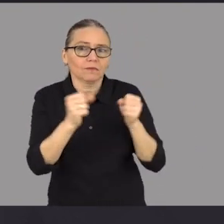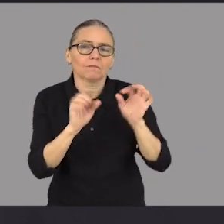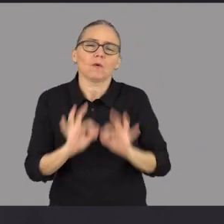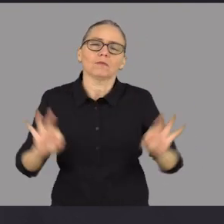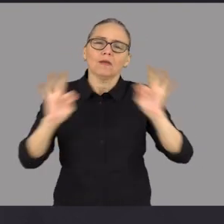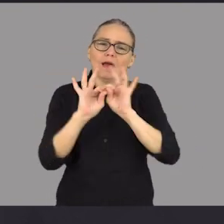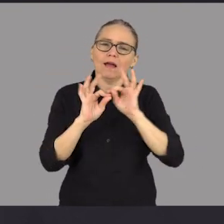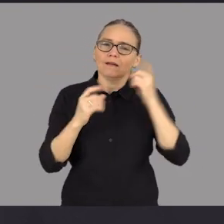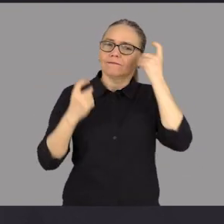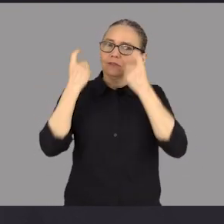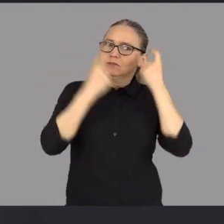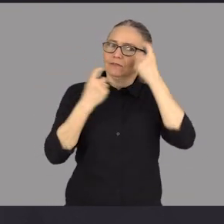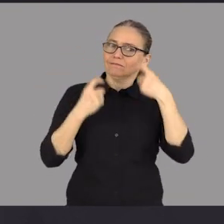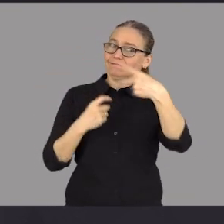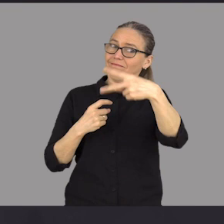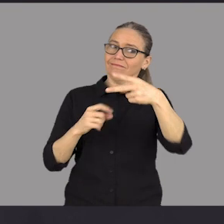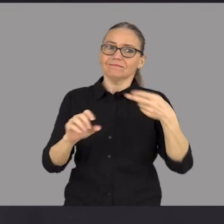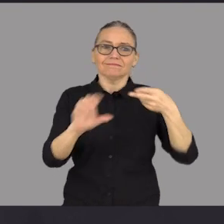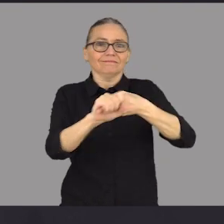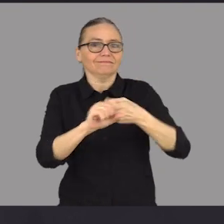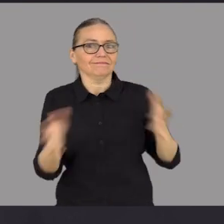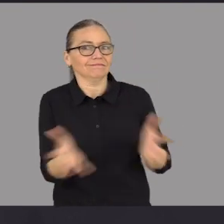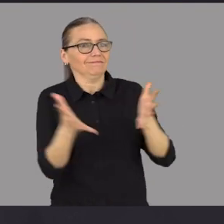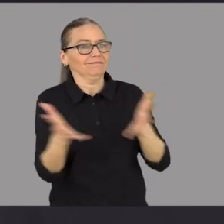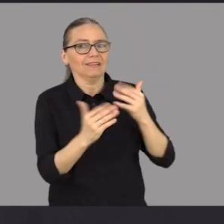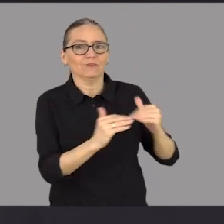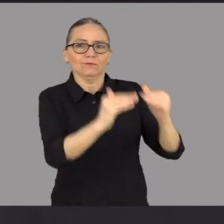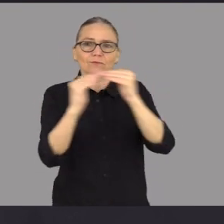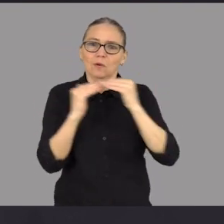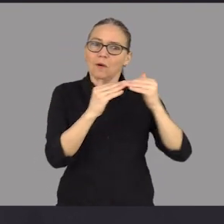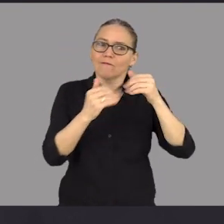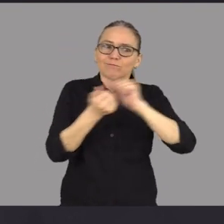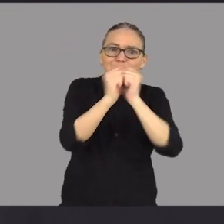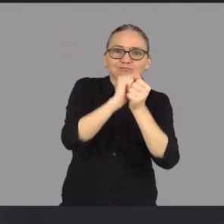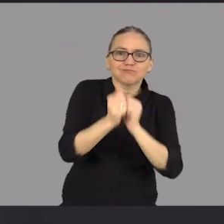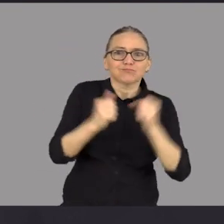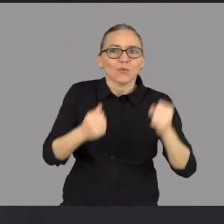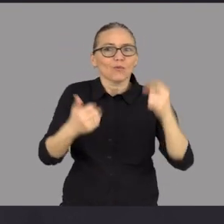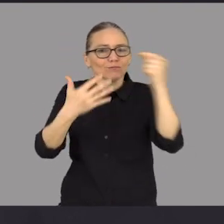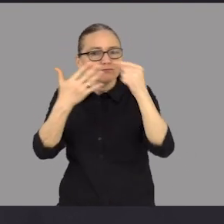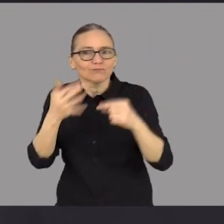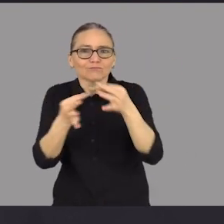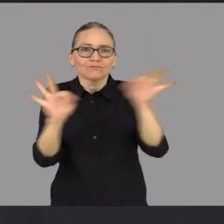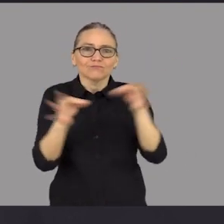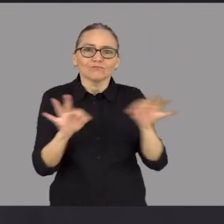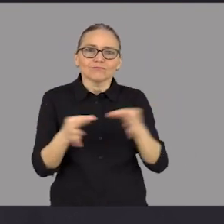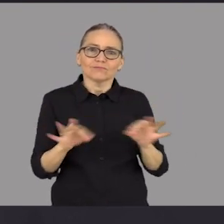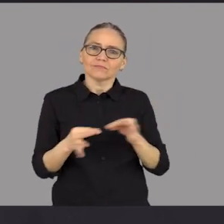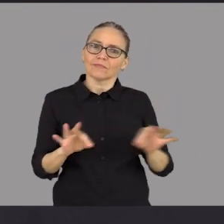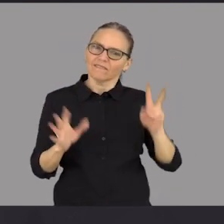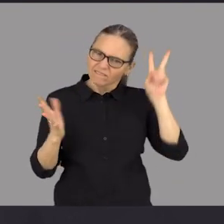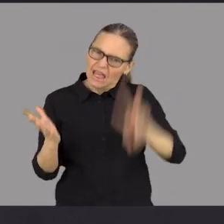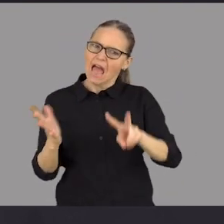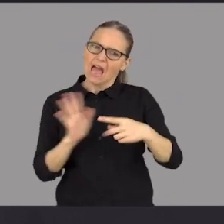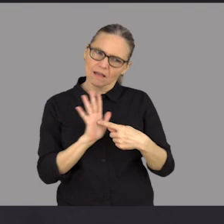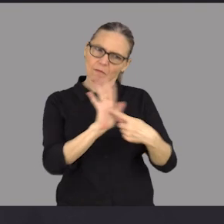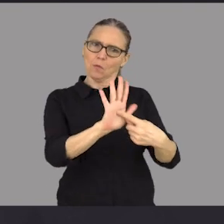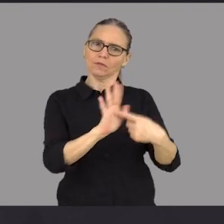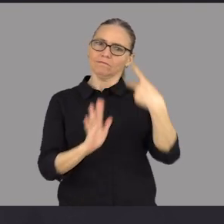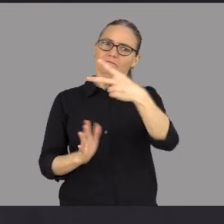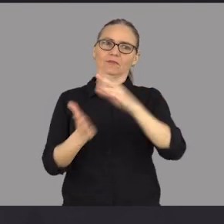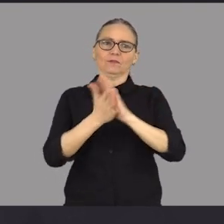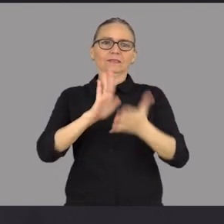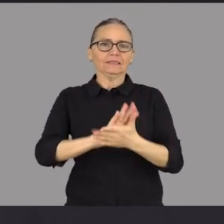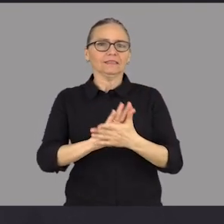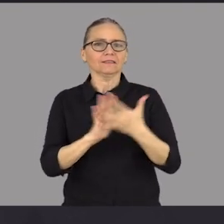It's important to reflect on your commitment to inclusion and personalize your hiring statement to be authentic to your